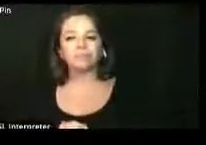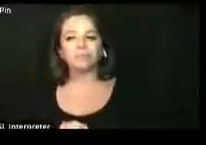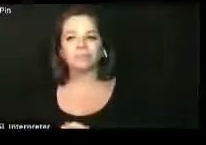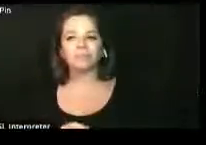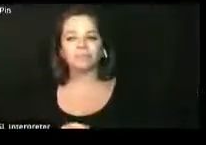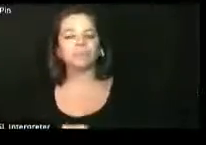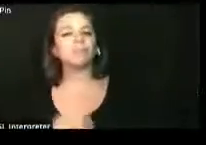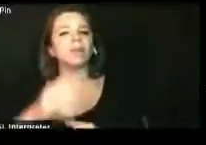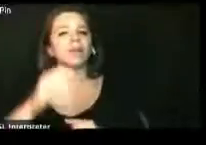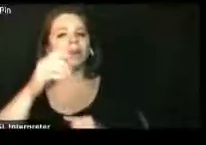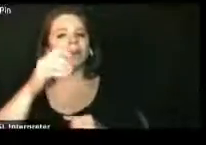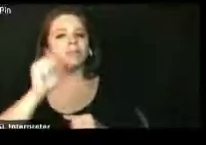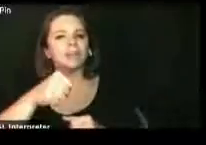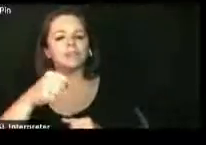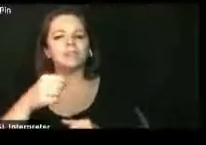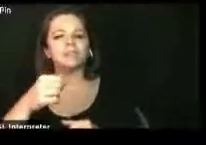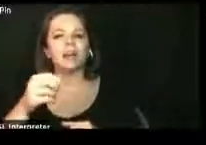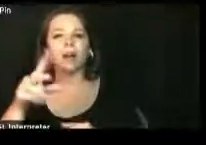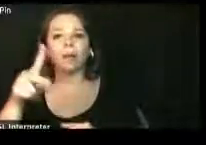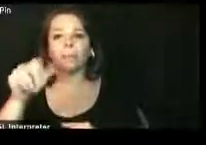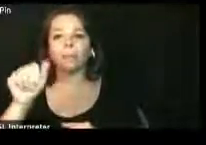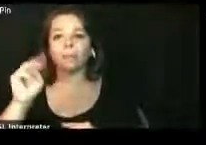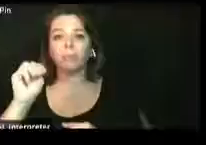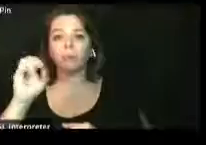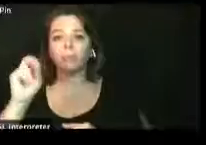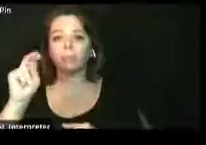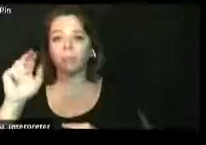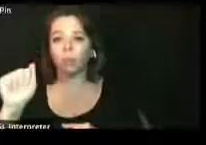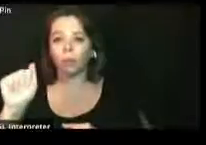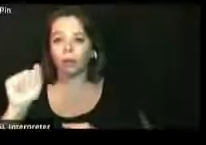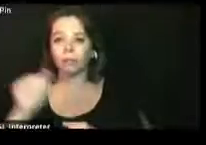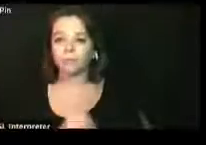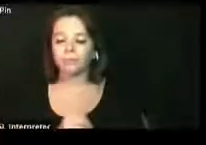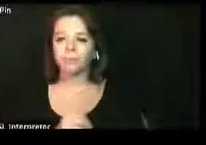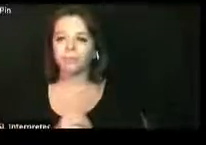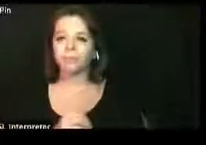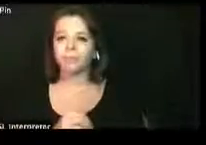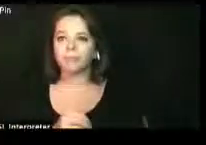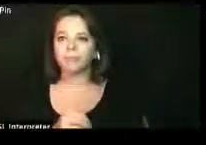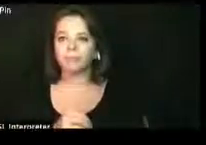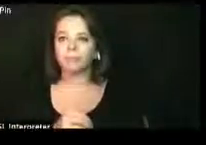Yes, Pomona, City of Pomona.